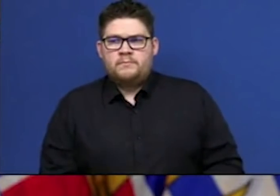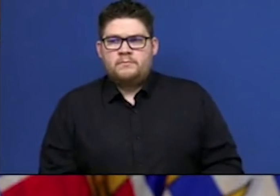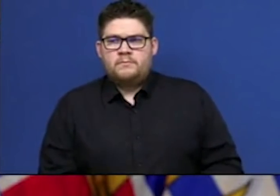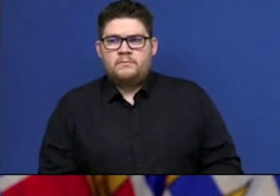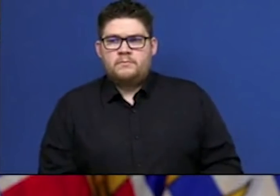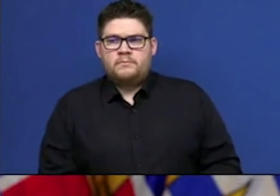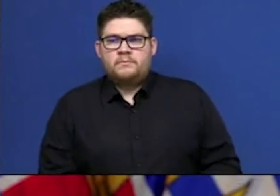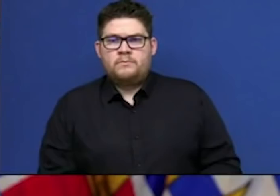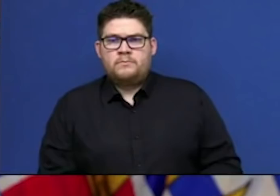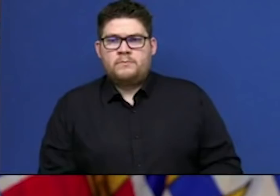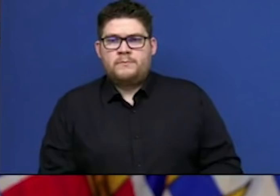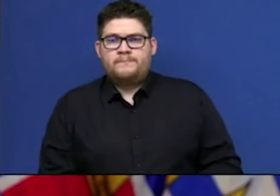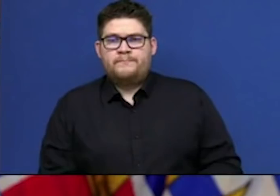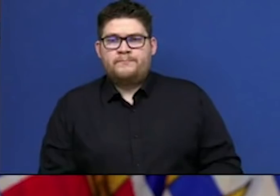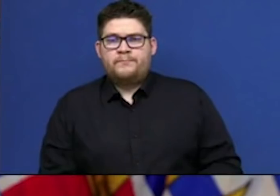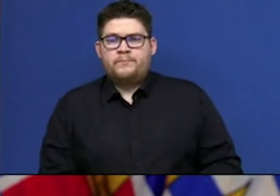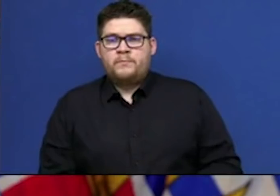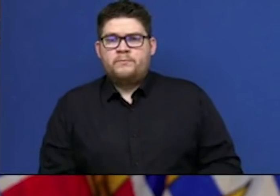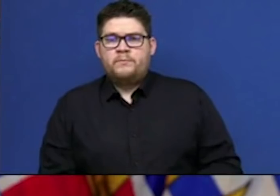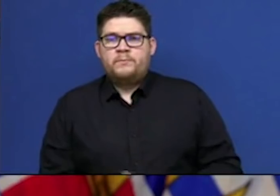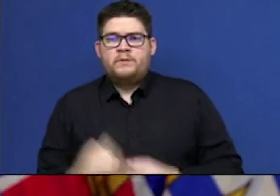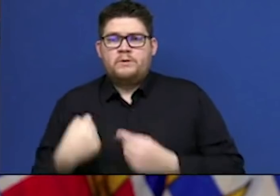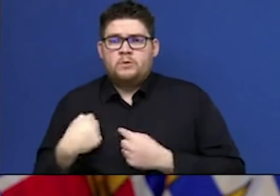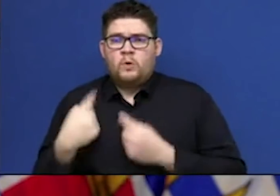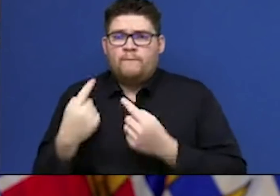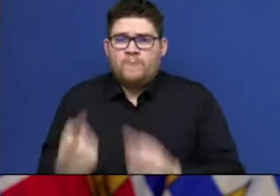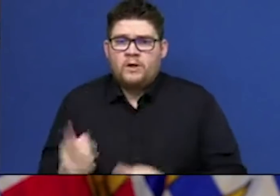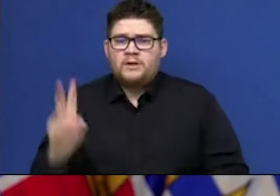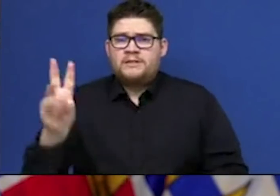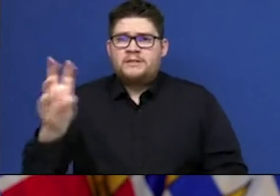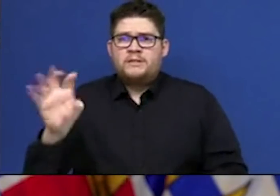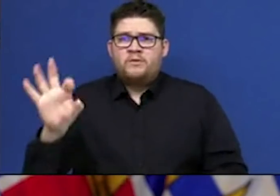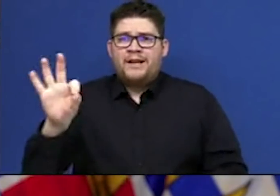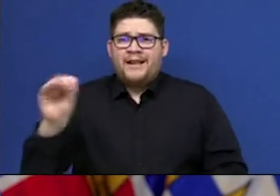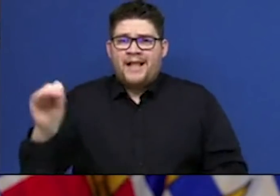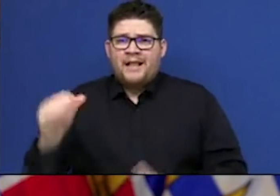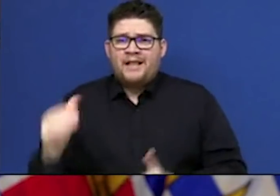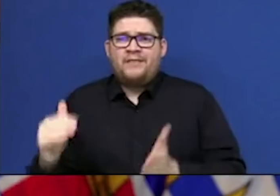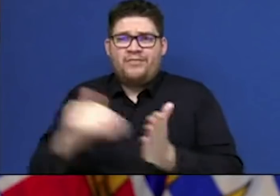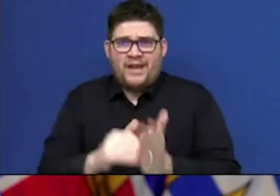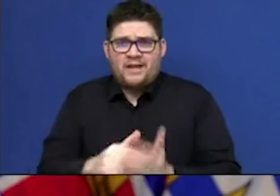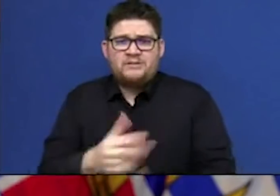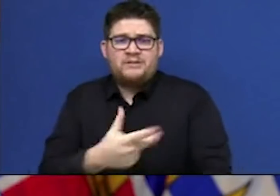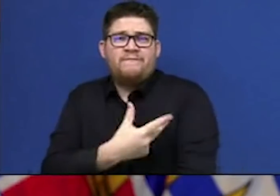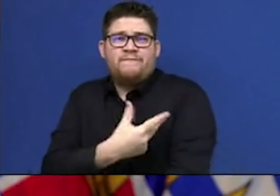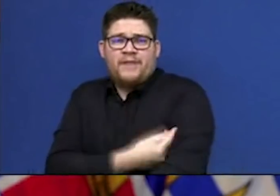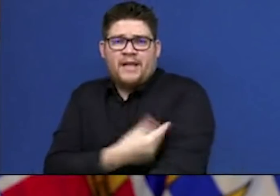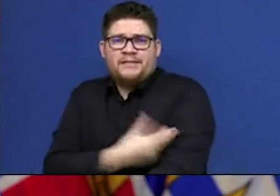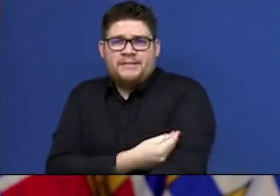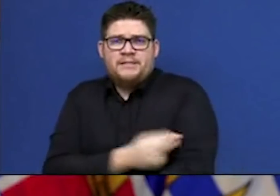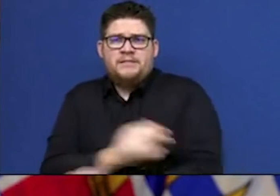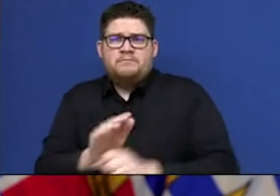699,092 doses of all 3 of our COVID-19 vaccines across the province. Of those,